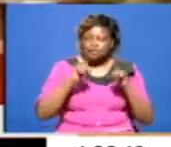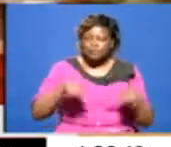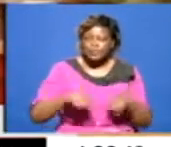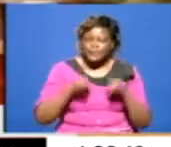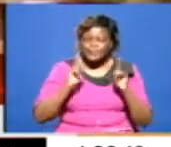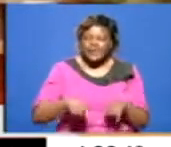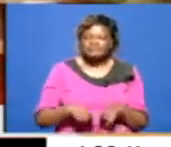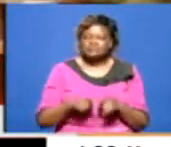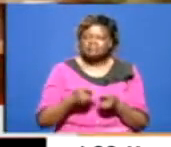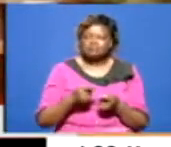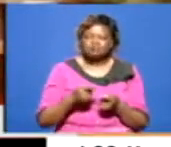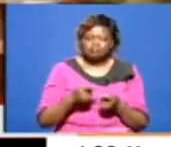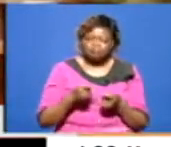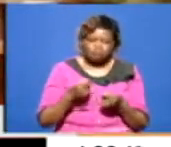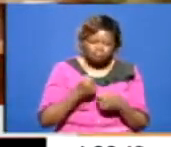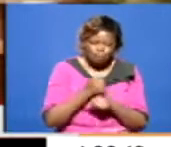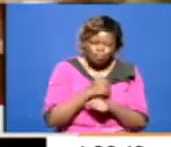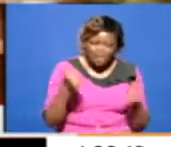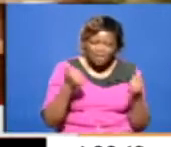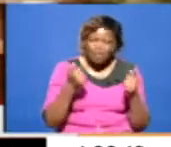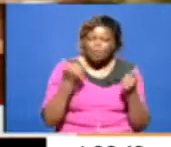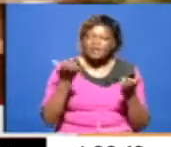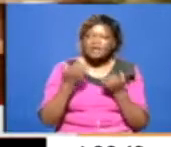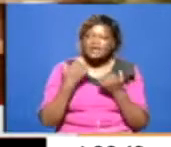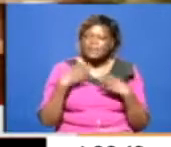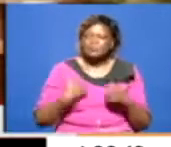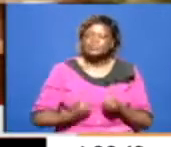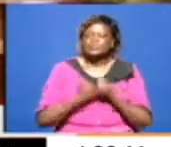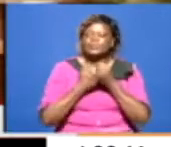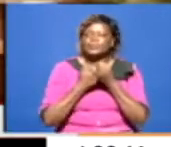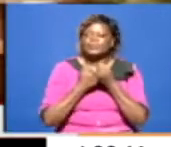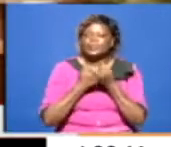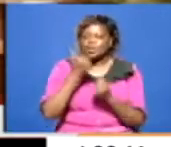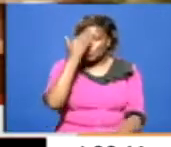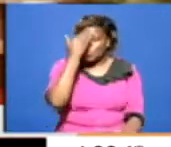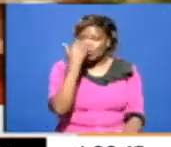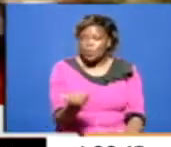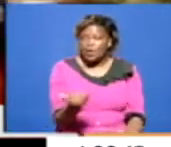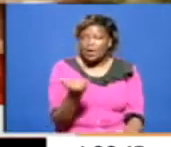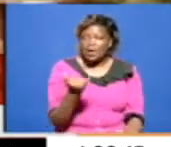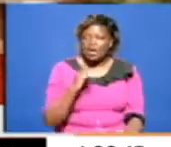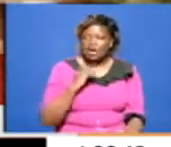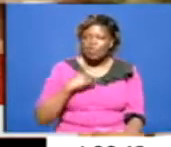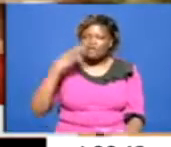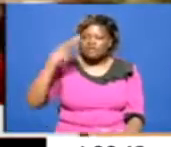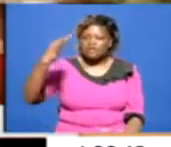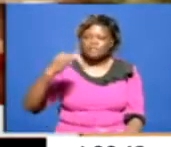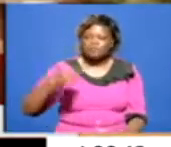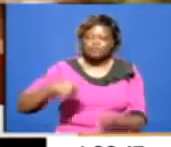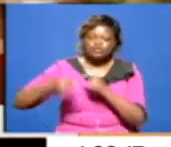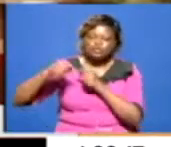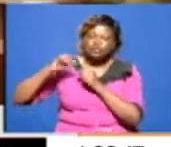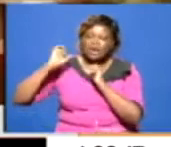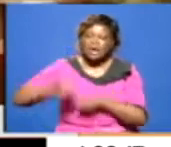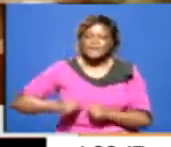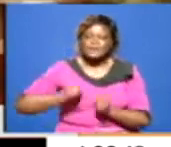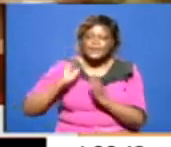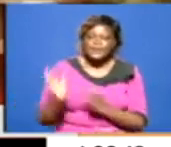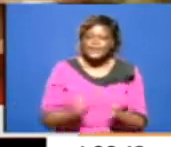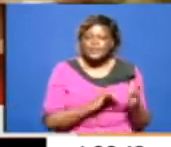need people to come in to support these people so that our future generation can be prepared to